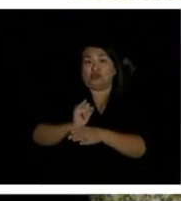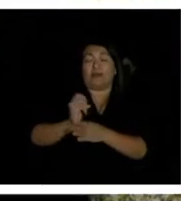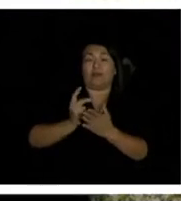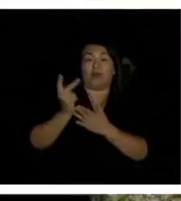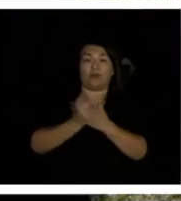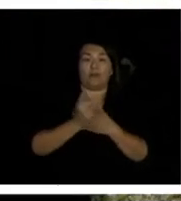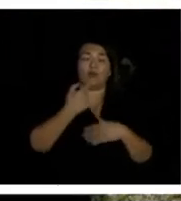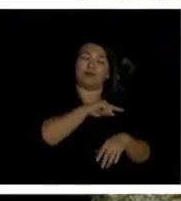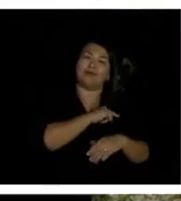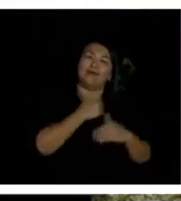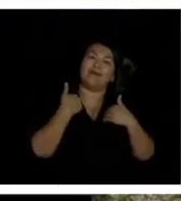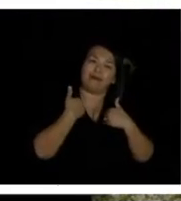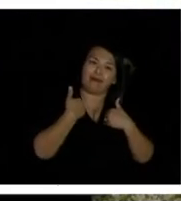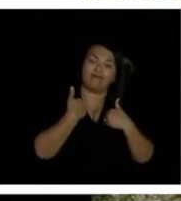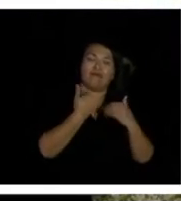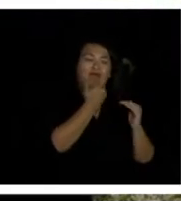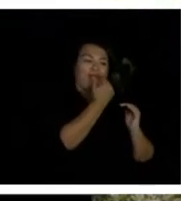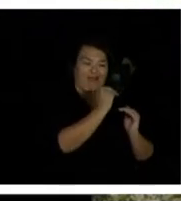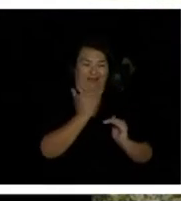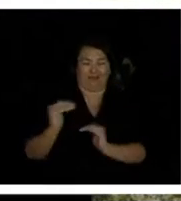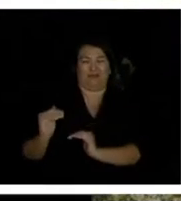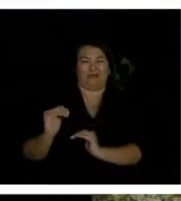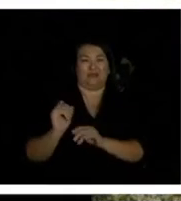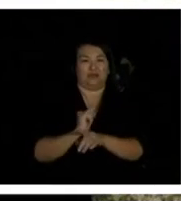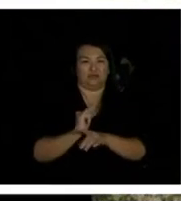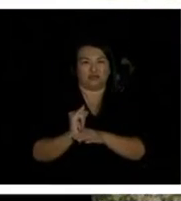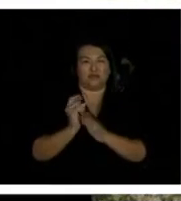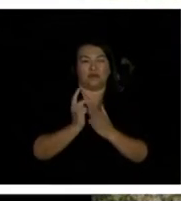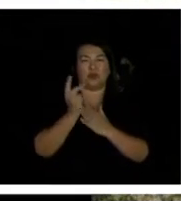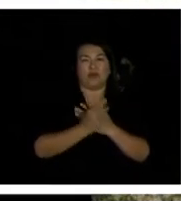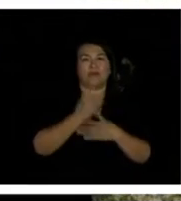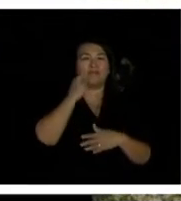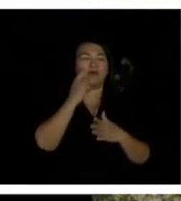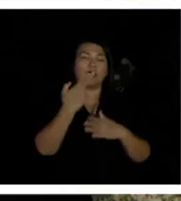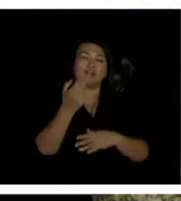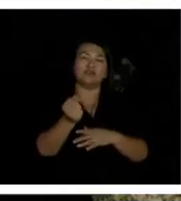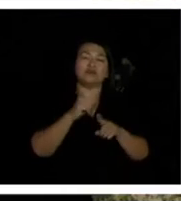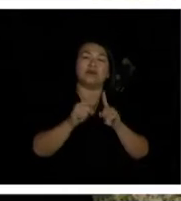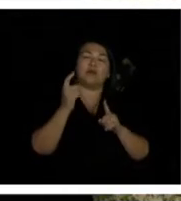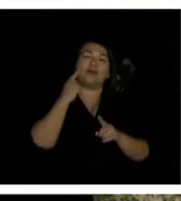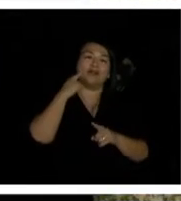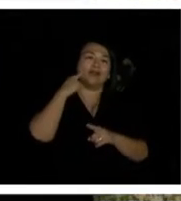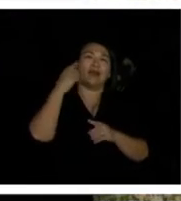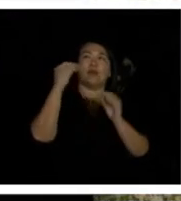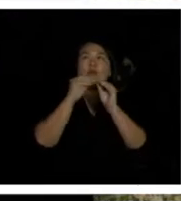have limited internship kind of programs for high schools, but we're thinking more like